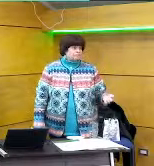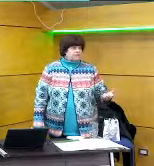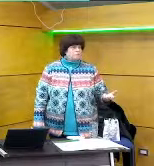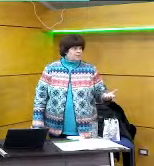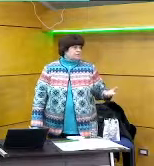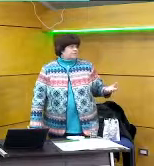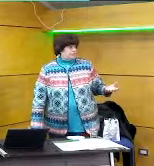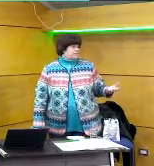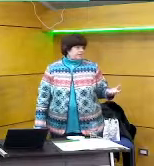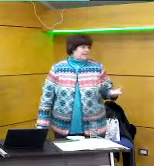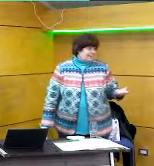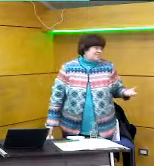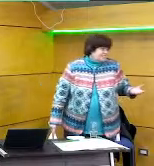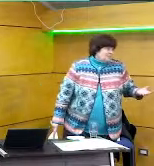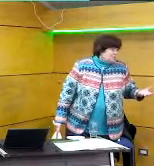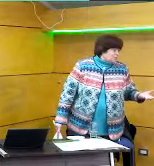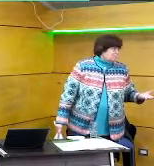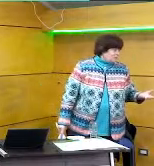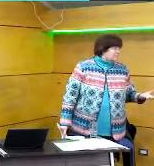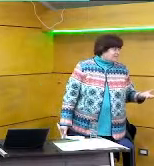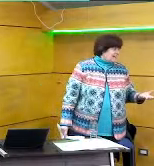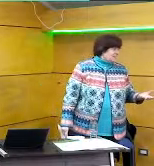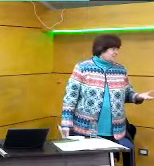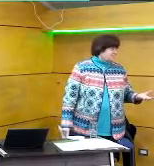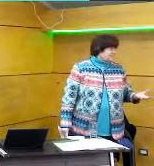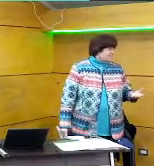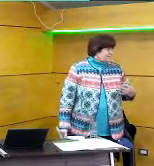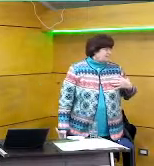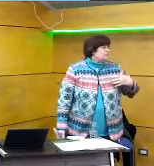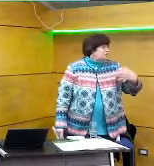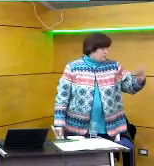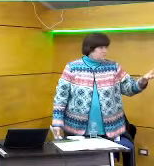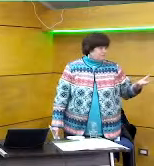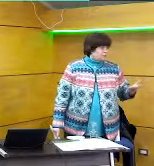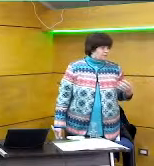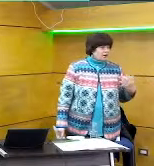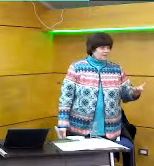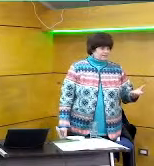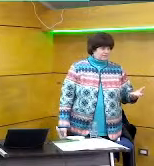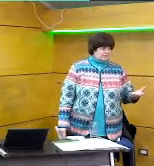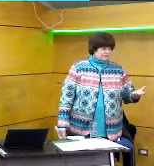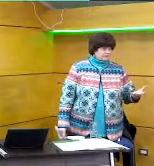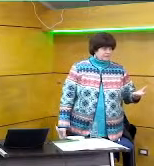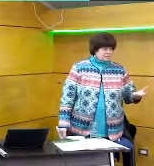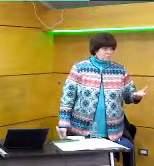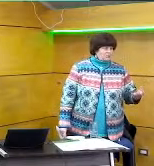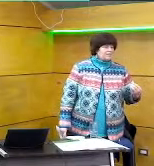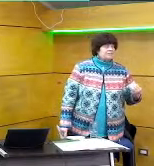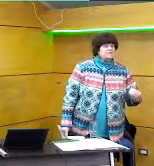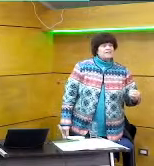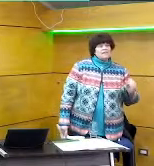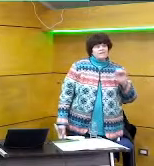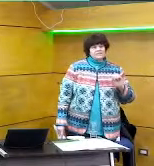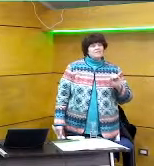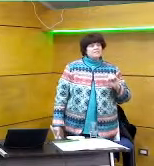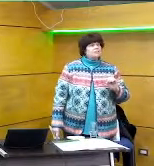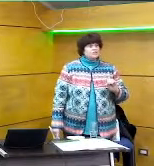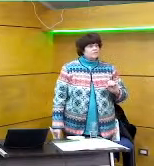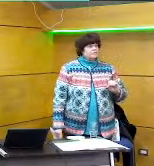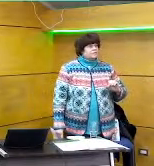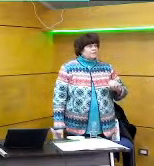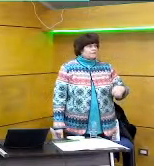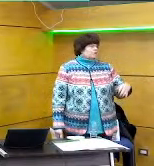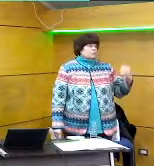At the funny parts, did they actually know they were supposed to laugh? Did you convince your audience? Because this